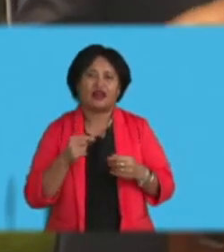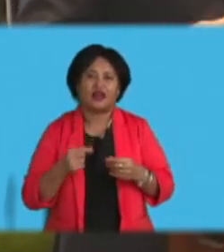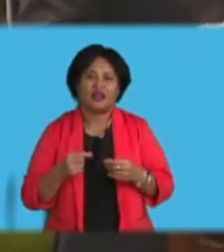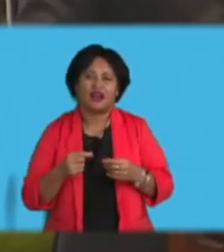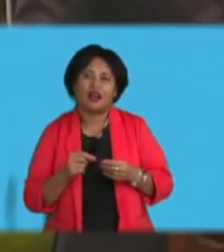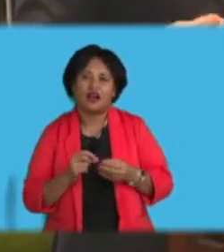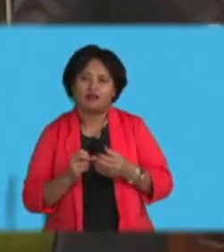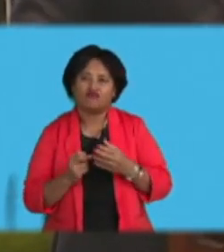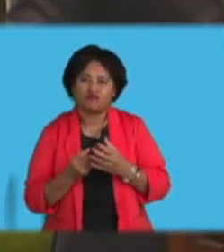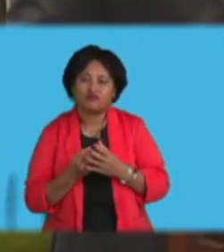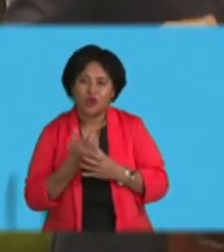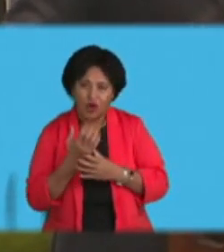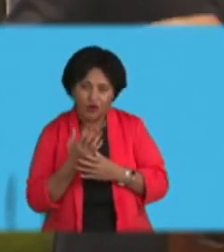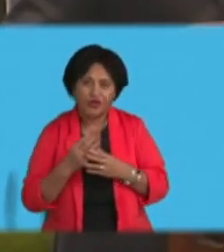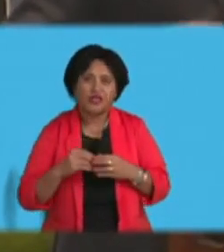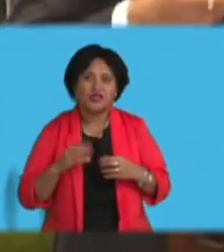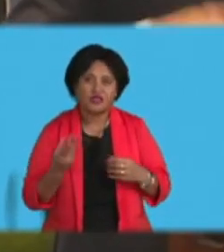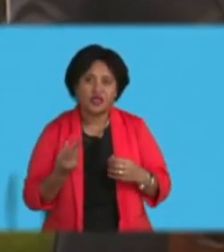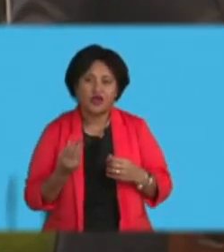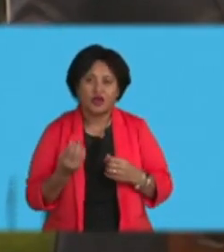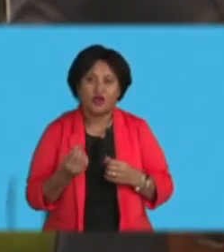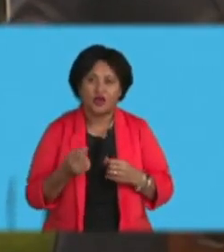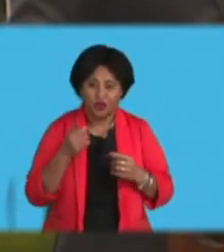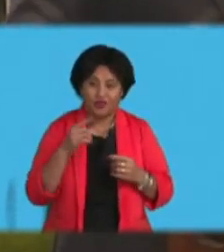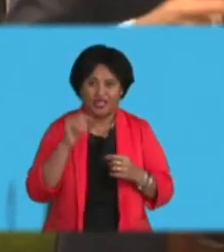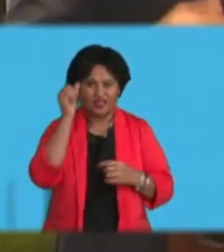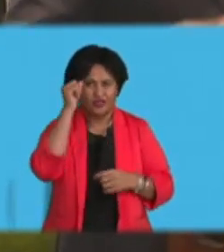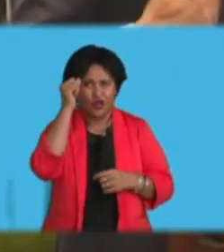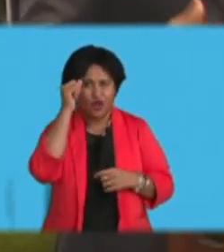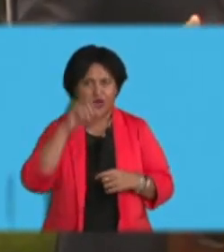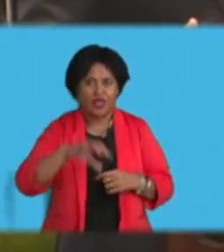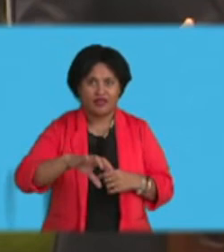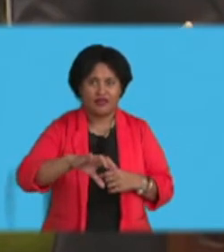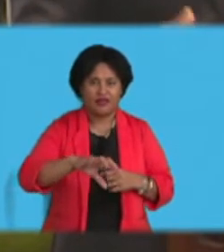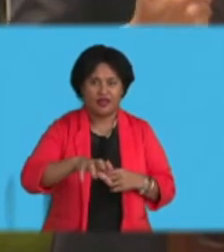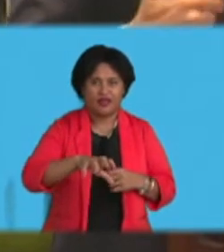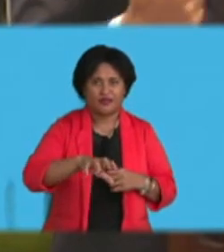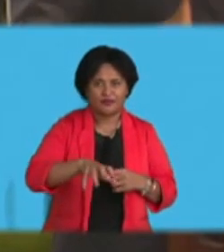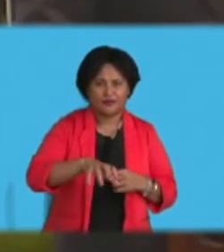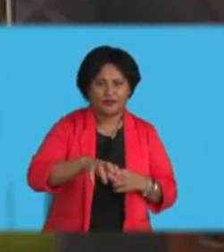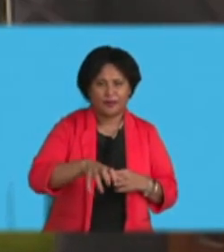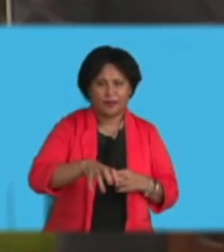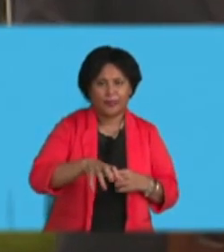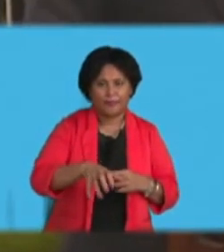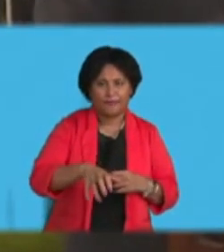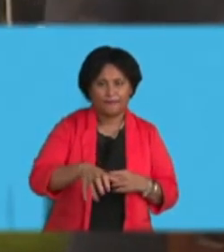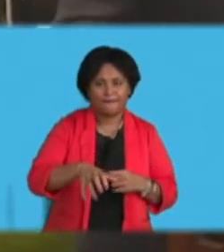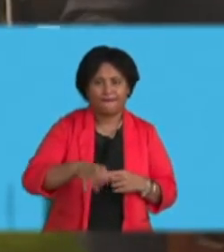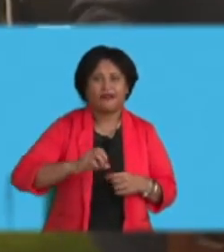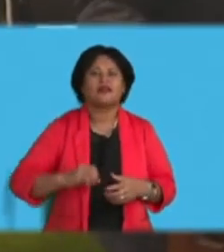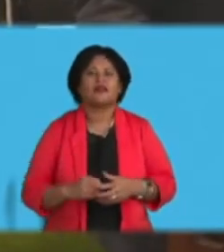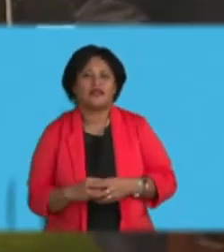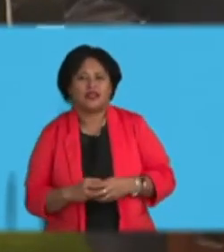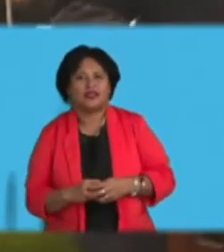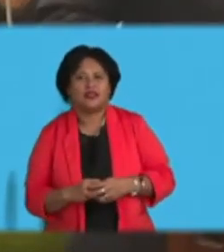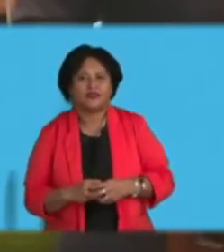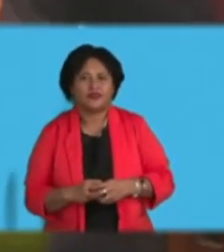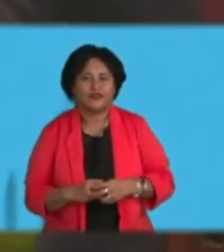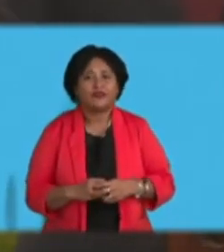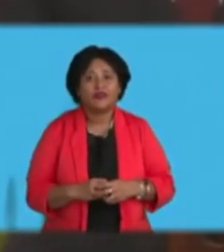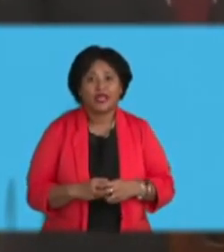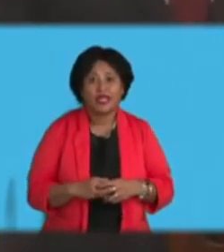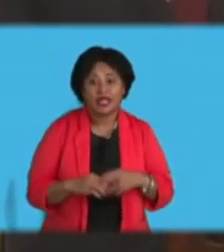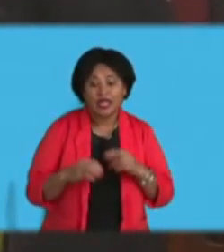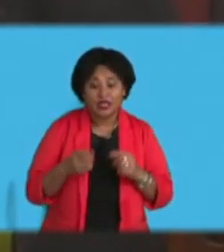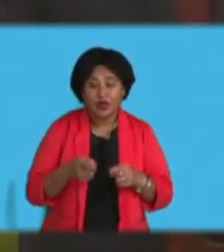must take advantage of the fact that we are situated in the hub of the Pacific and further our position as a financial hub in the Pacific, Madam Speaker. As